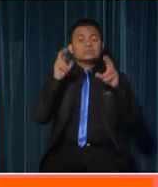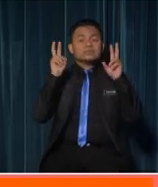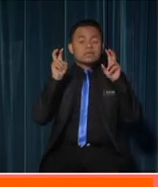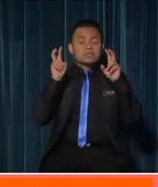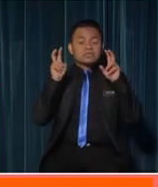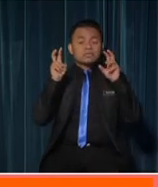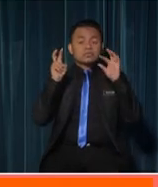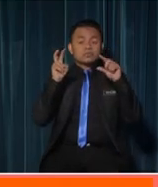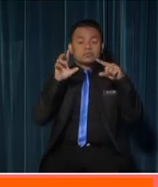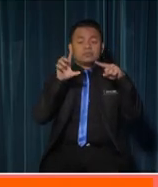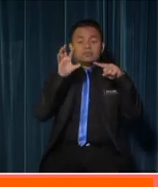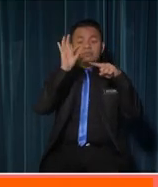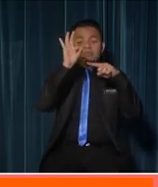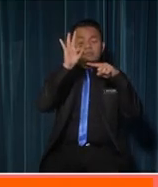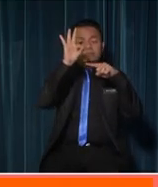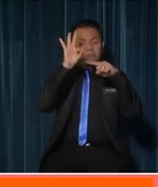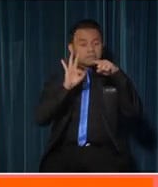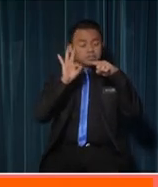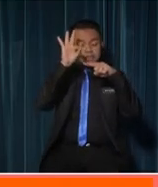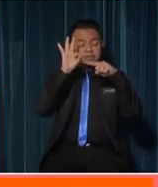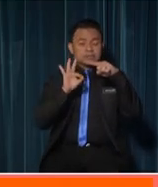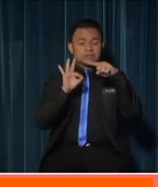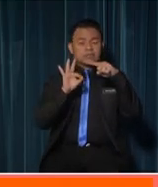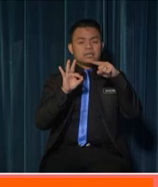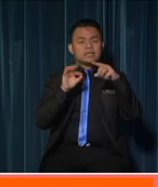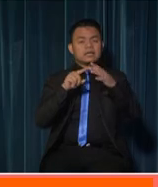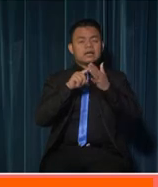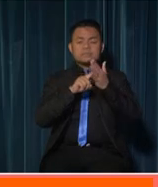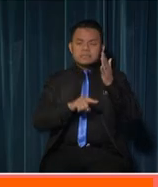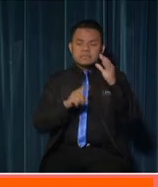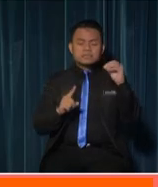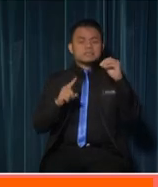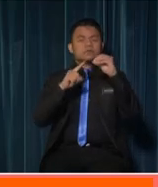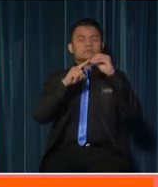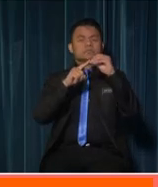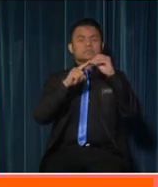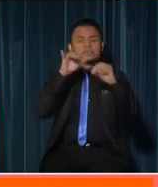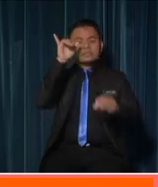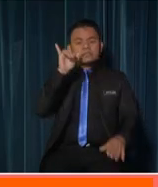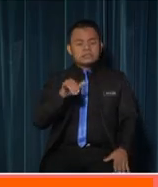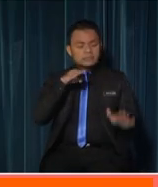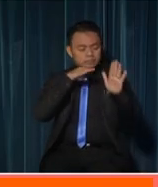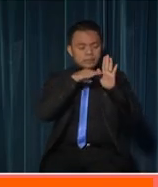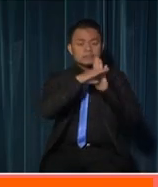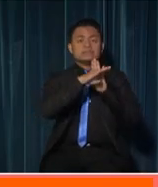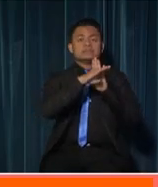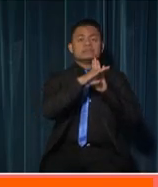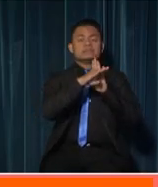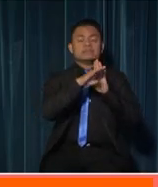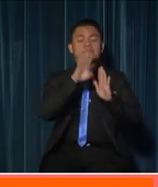Any objects or things that is divided into four equal